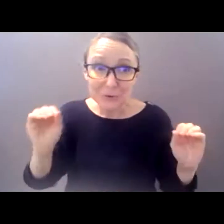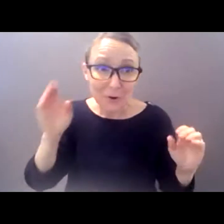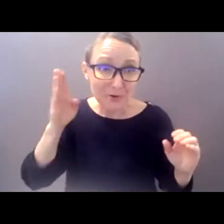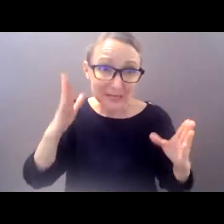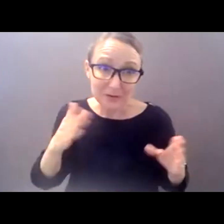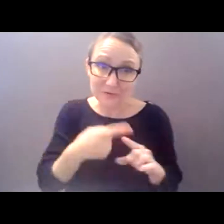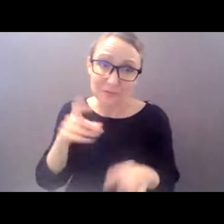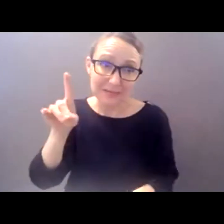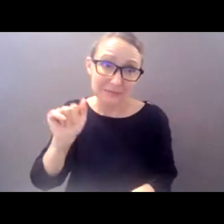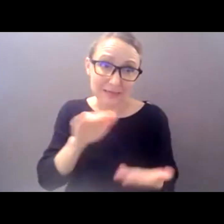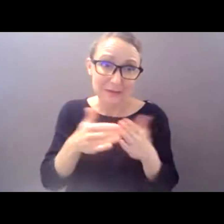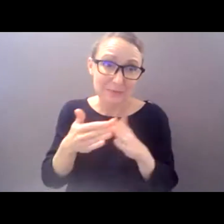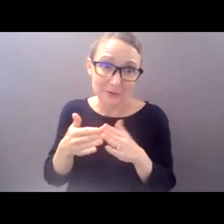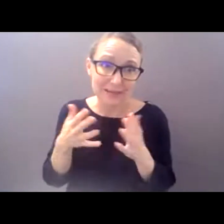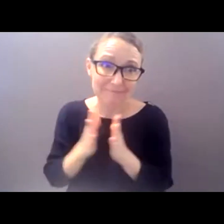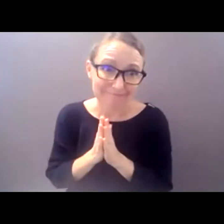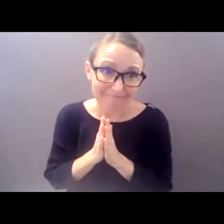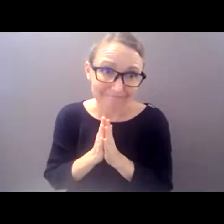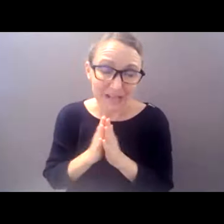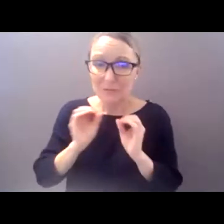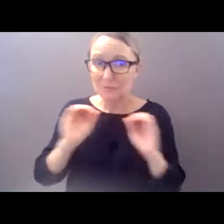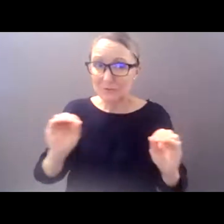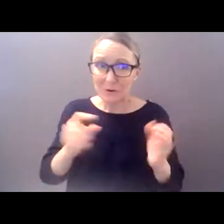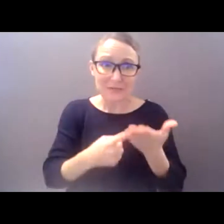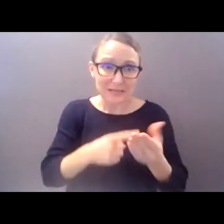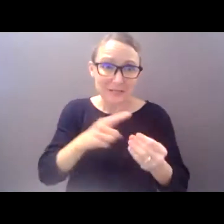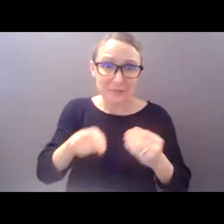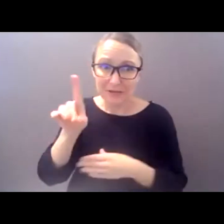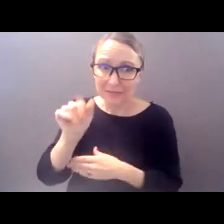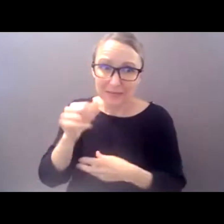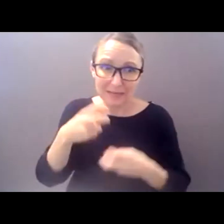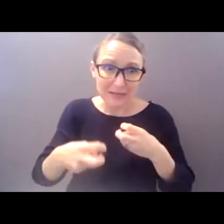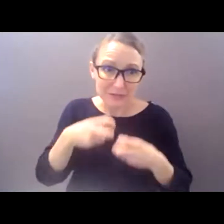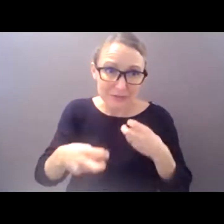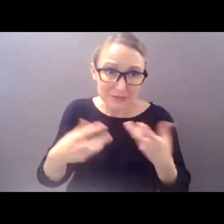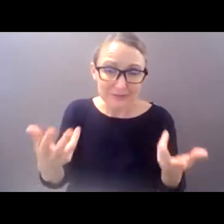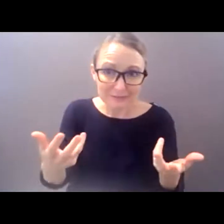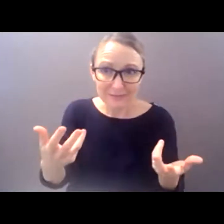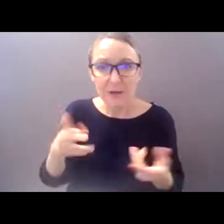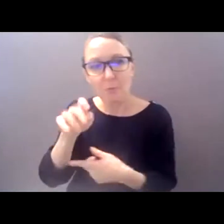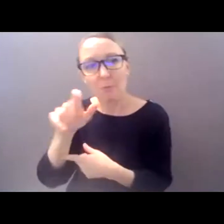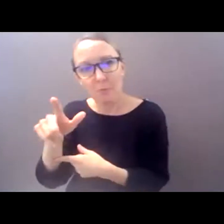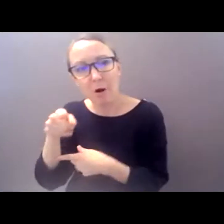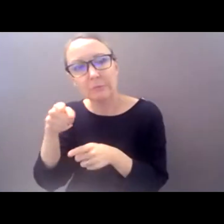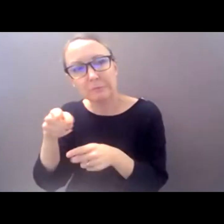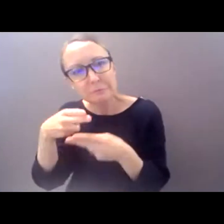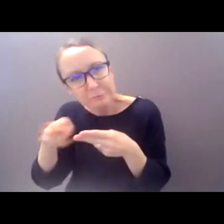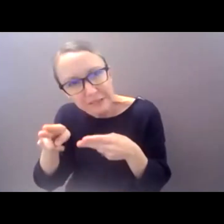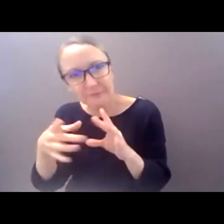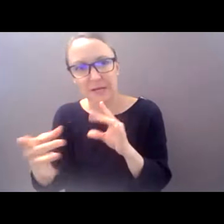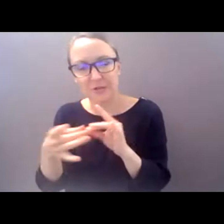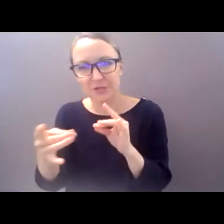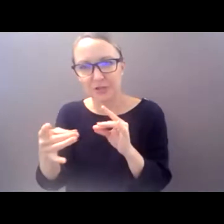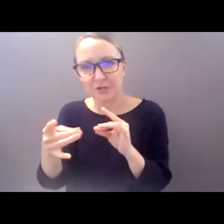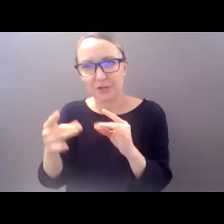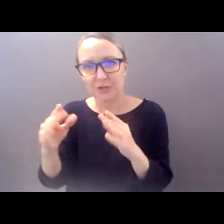the disability community, and there has been no discussion of disability issues outside of Paul very briefly mentioning